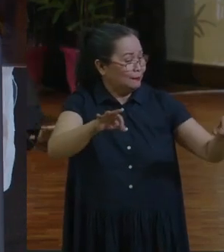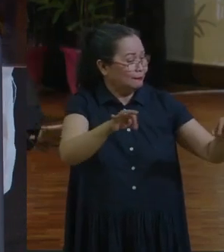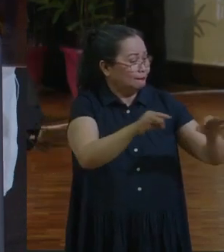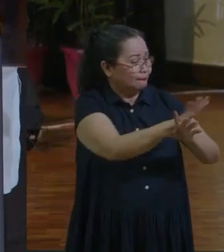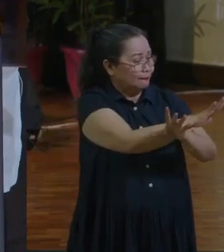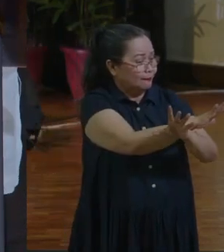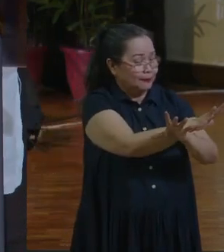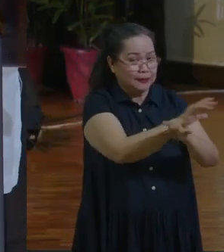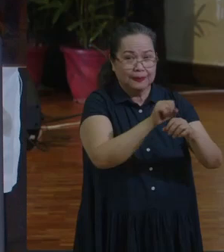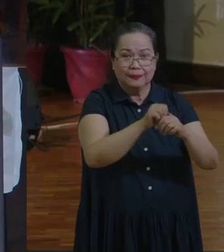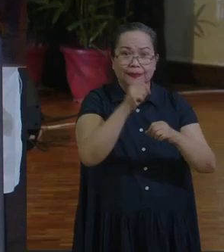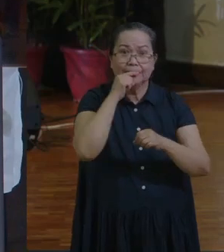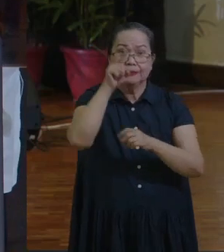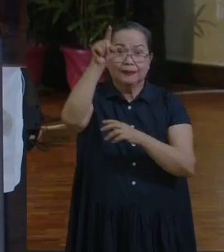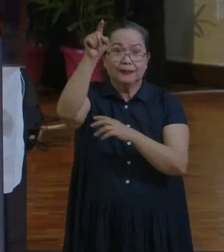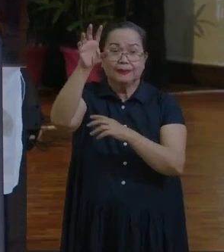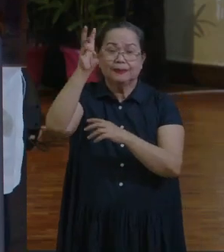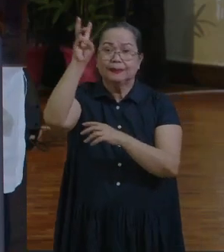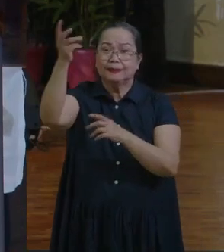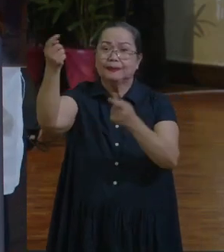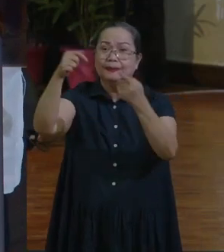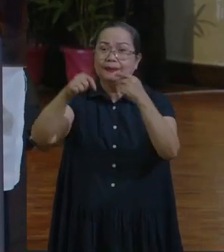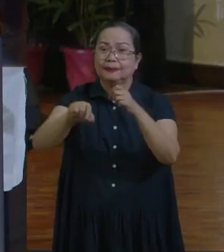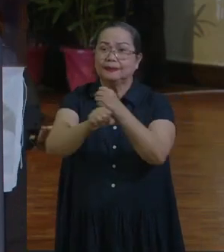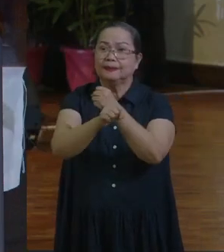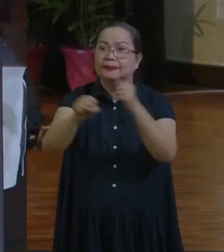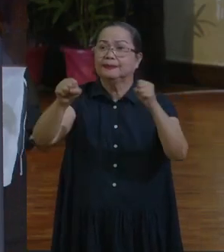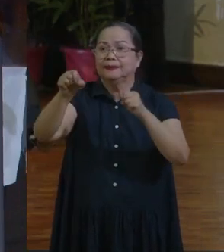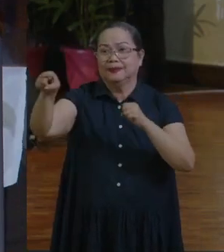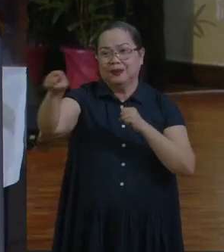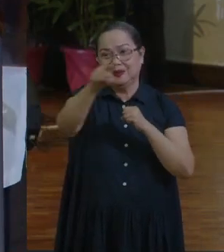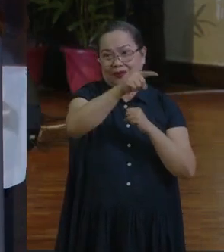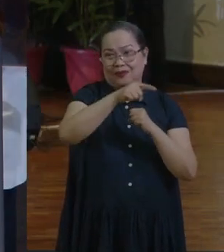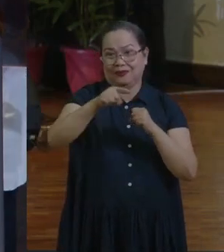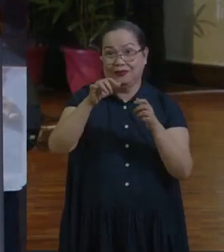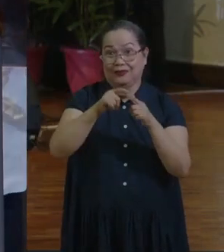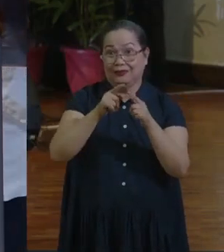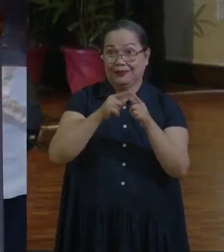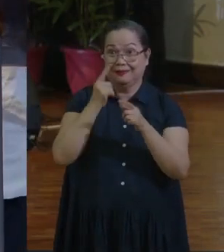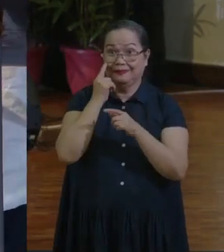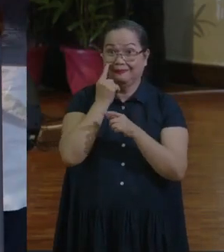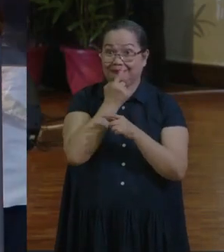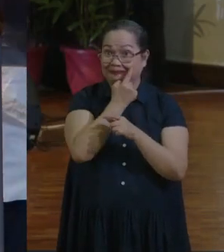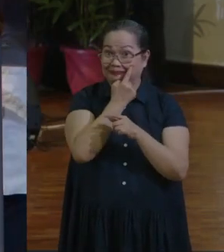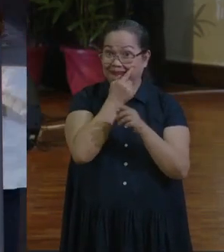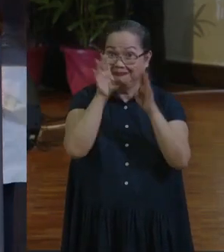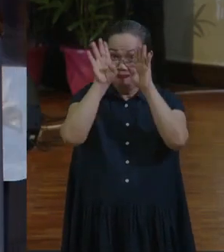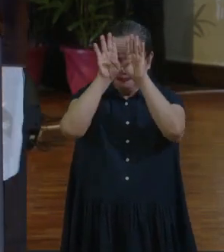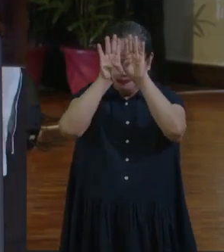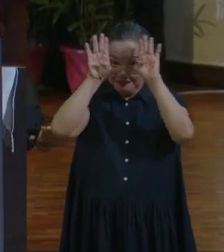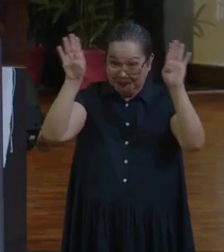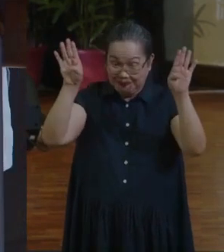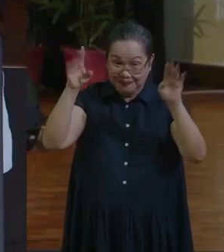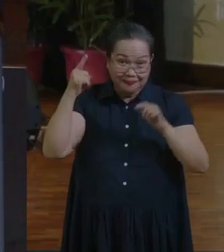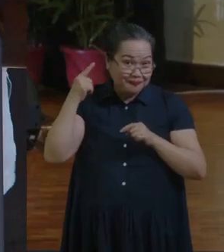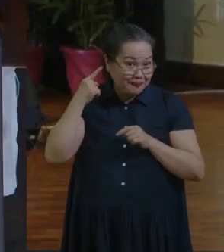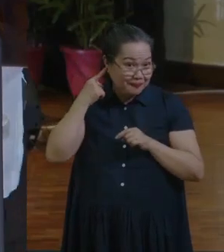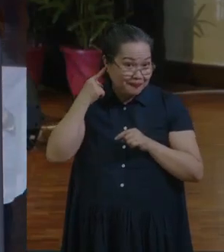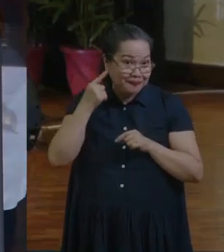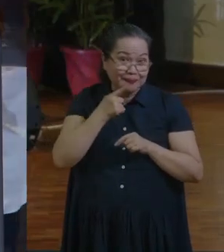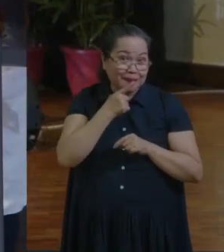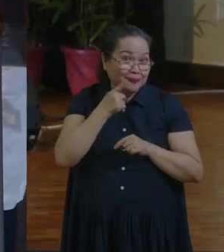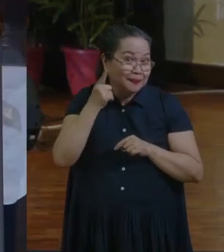the recompense of God, He will come and save you. Then the eyes of the blind shall be opened, and the ears of the